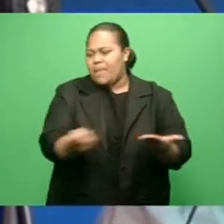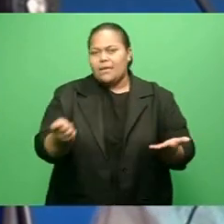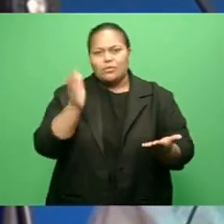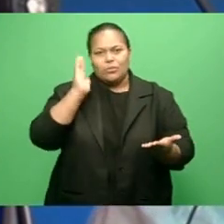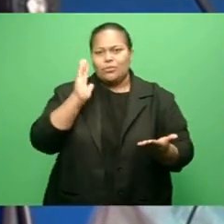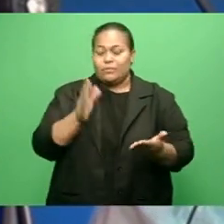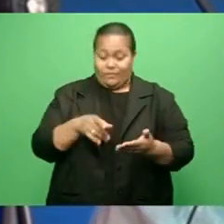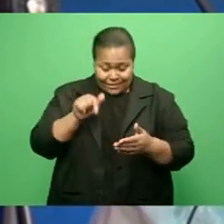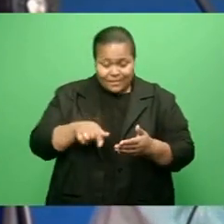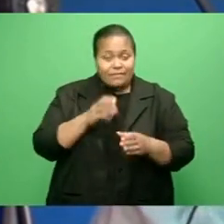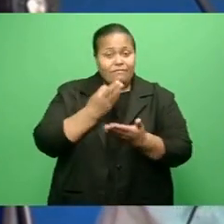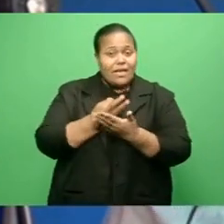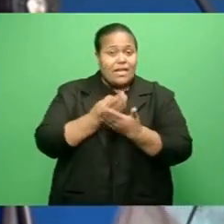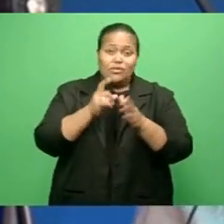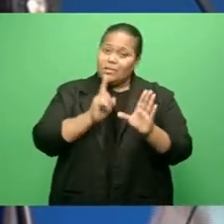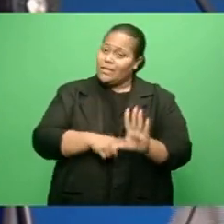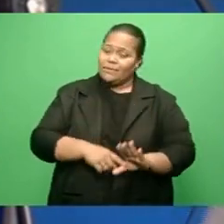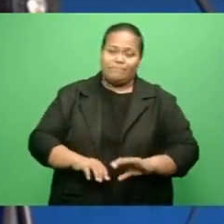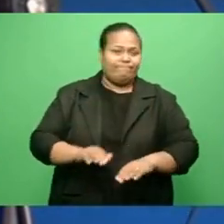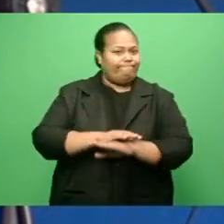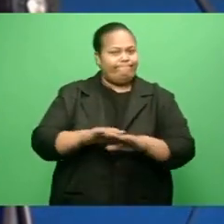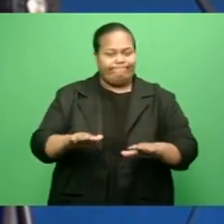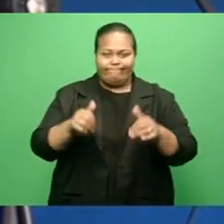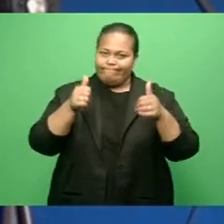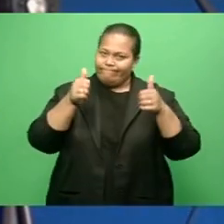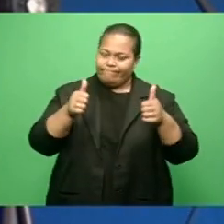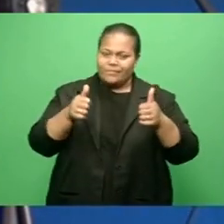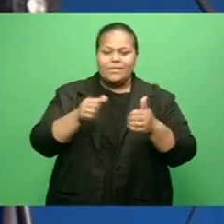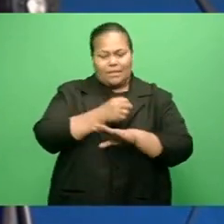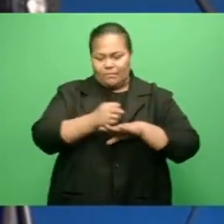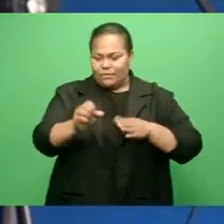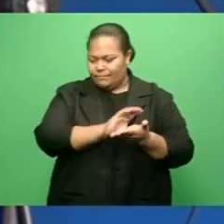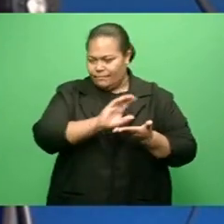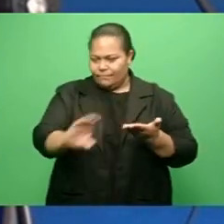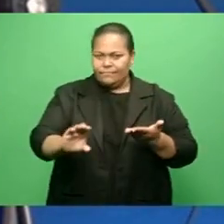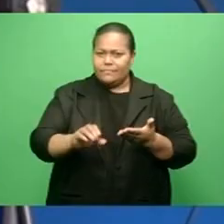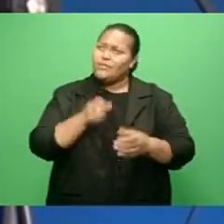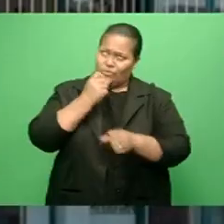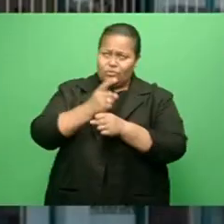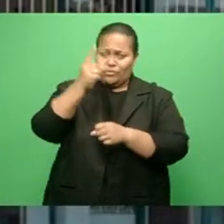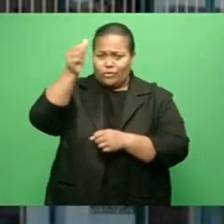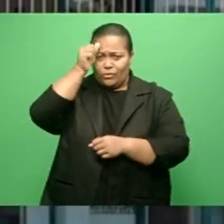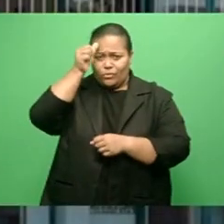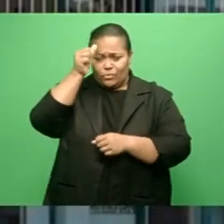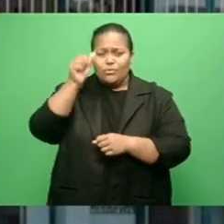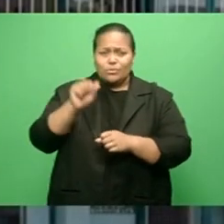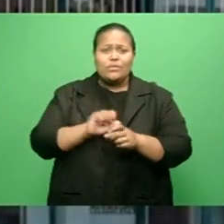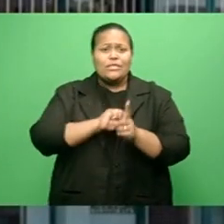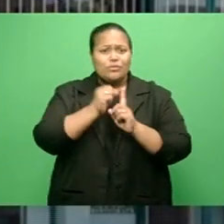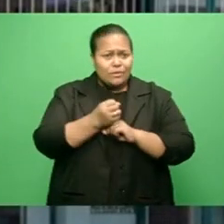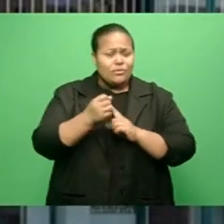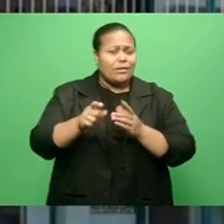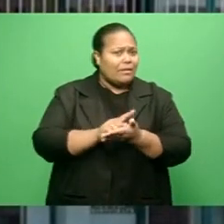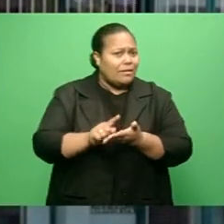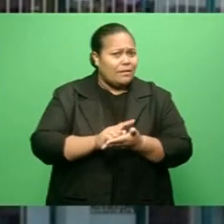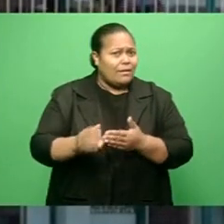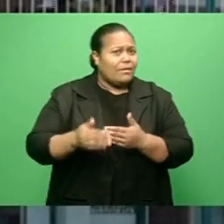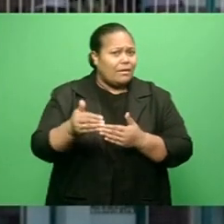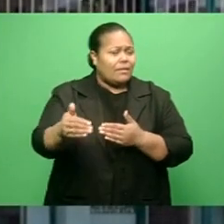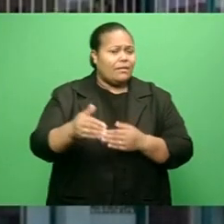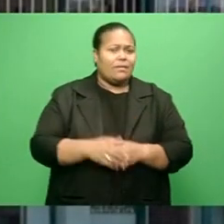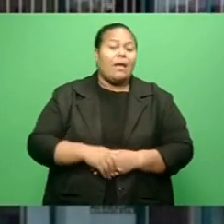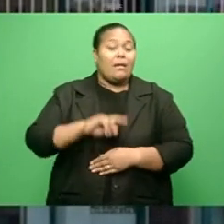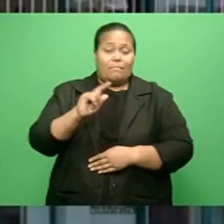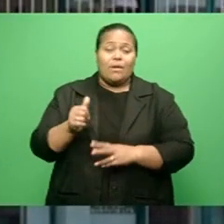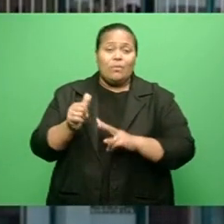sorted. When the next financial year comes, and God knows what the situation would be. Akbar adds they have also managed to keep